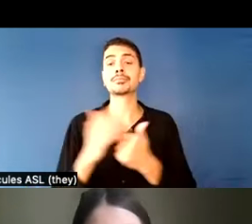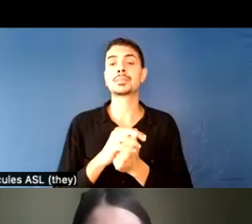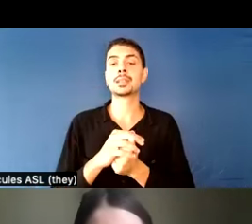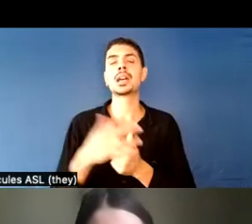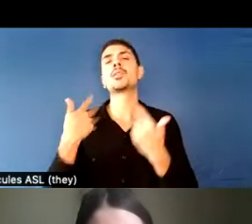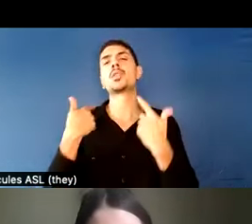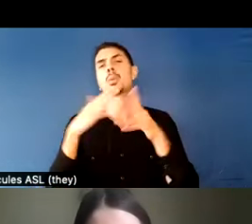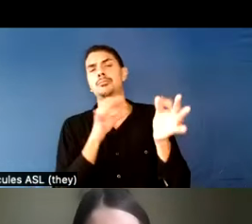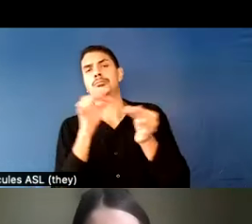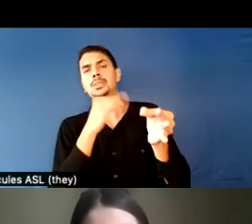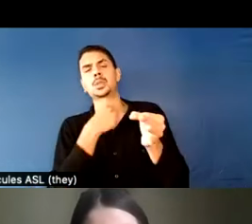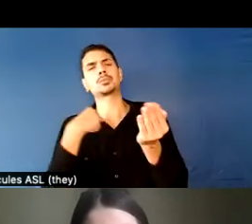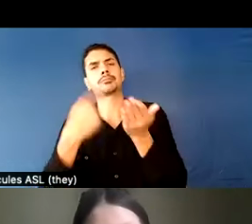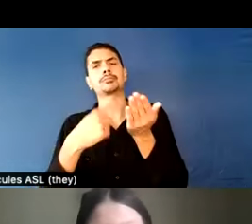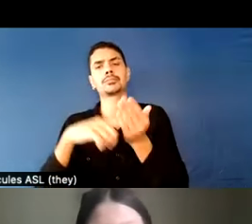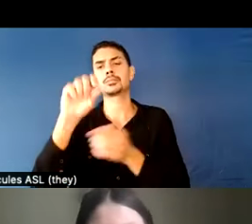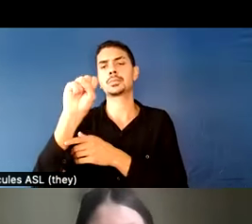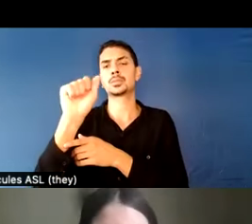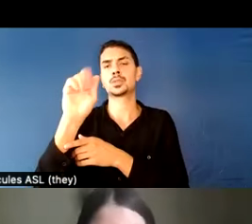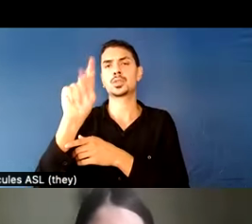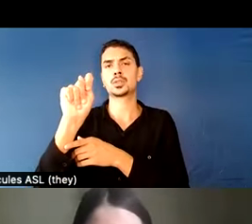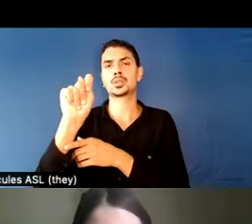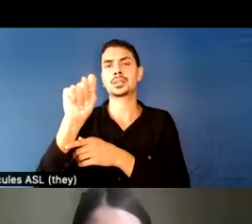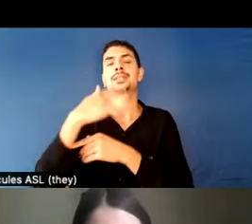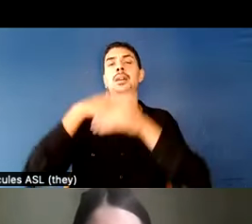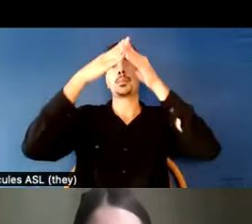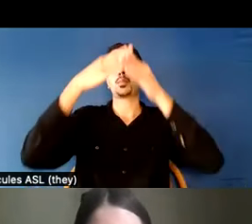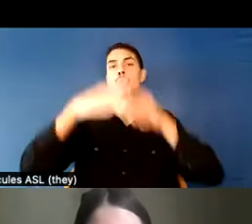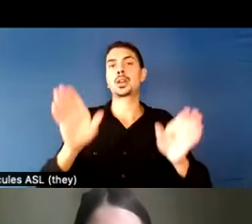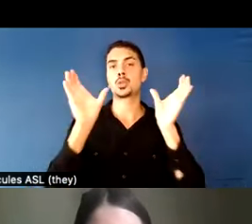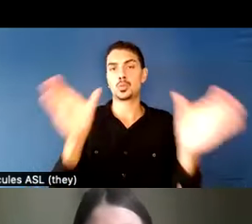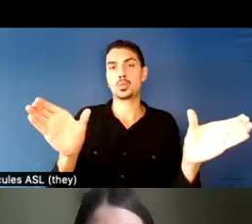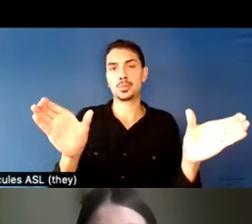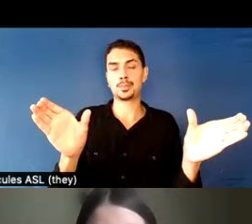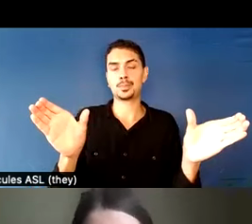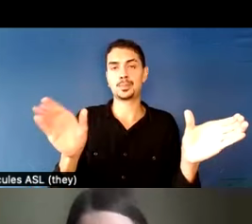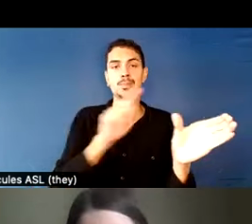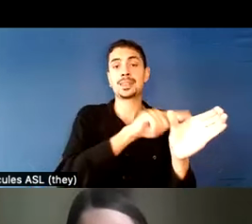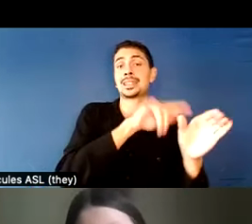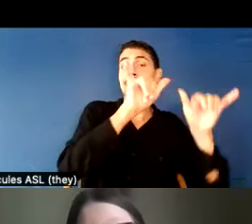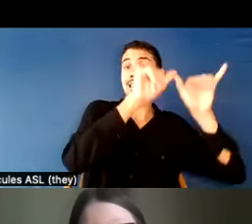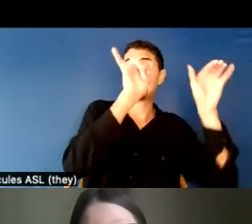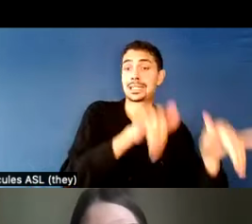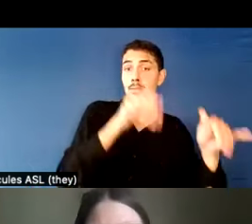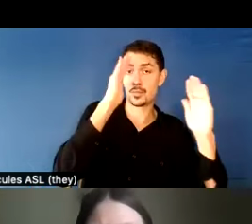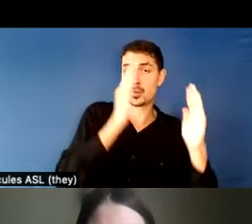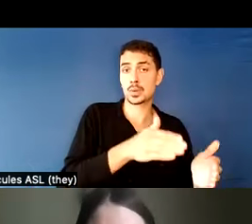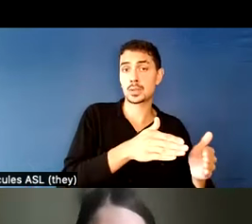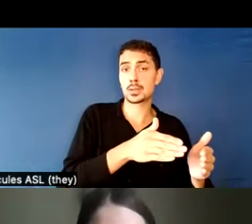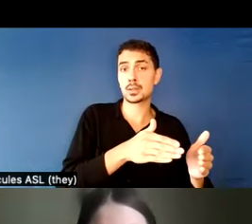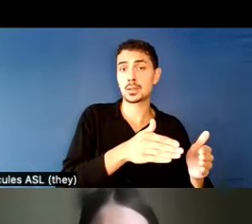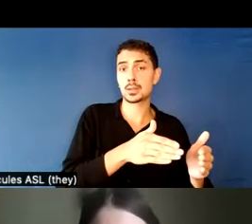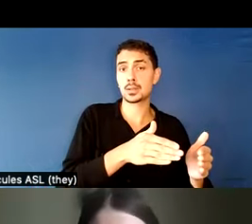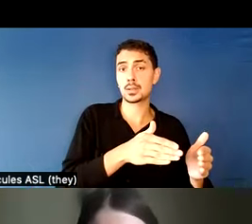to, when we're talking about things, SARTs can be broken down broadly into two categories. There's the systems focused, which are